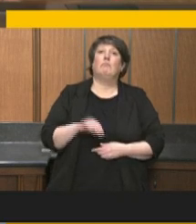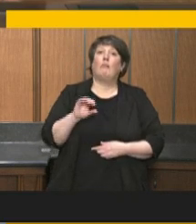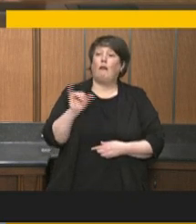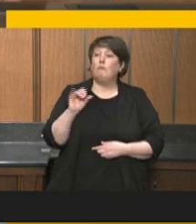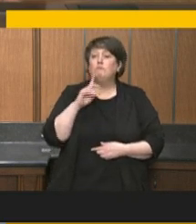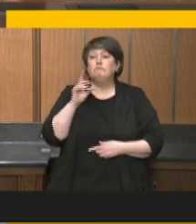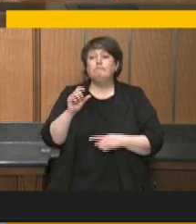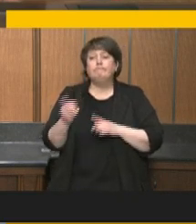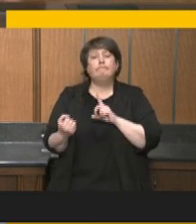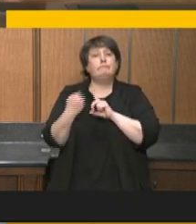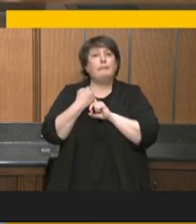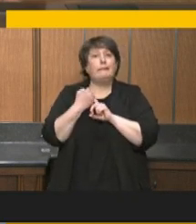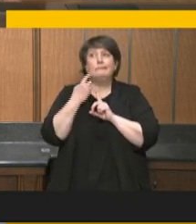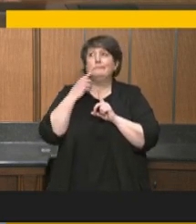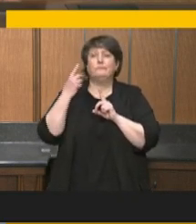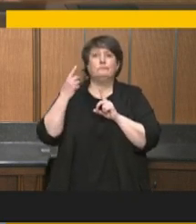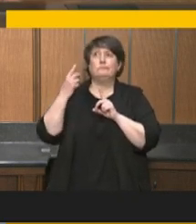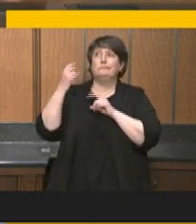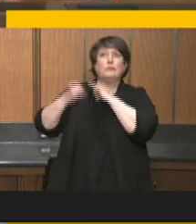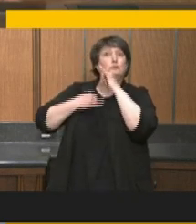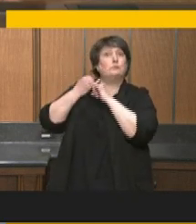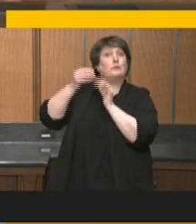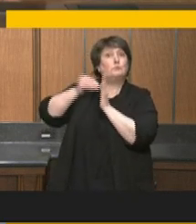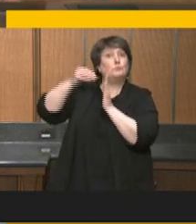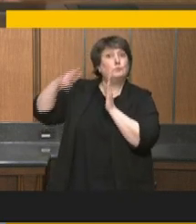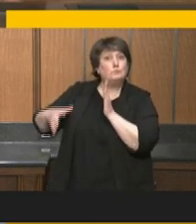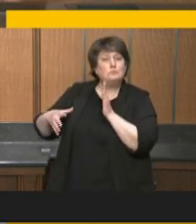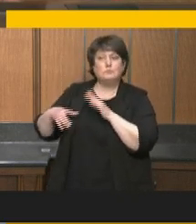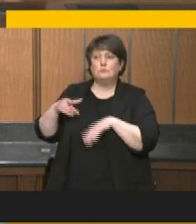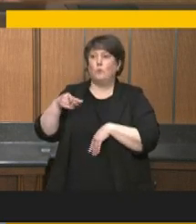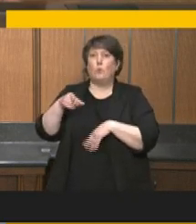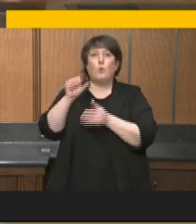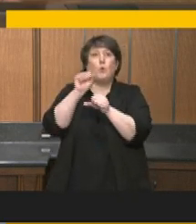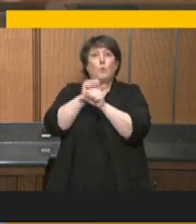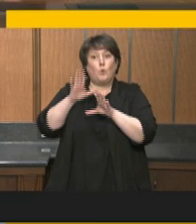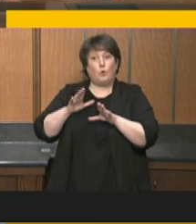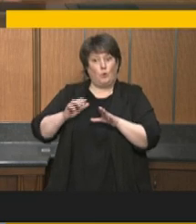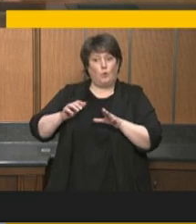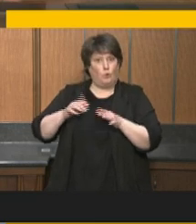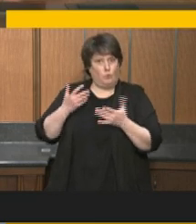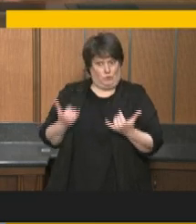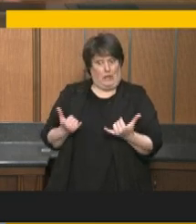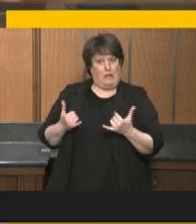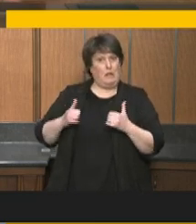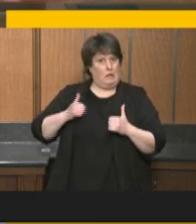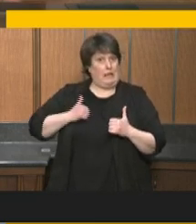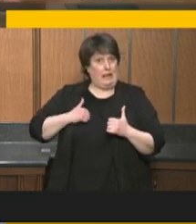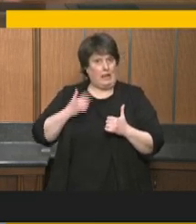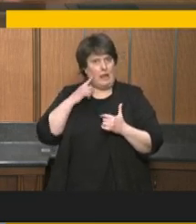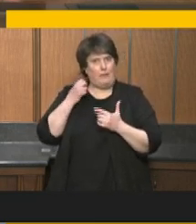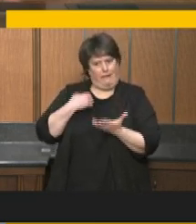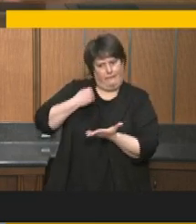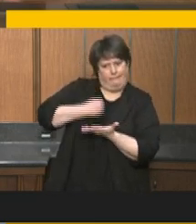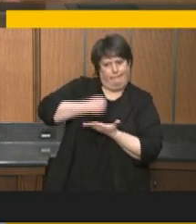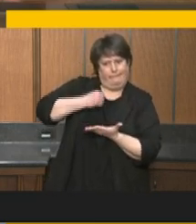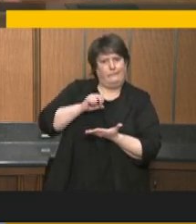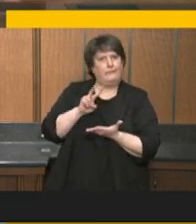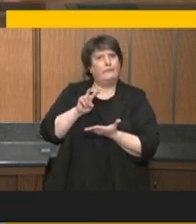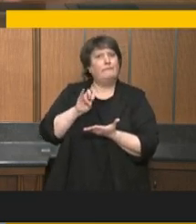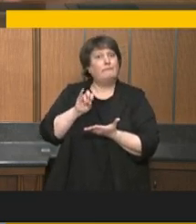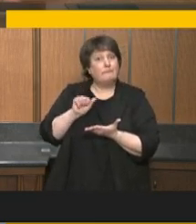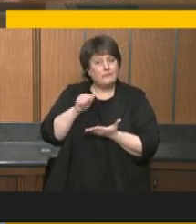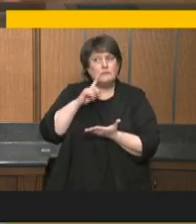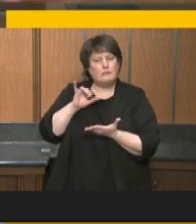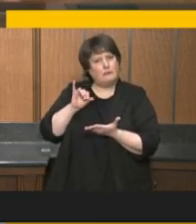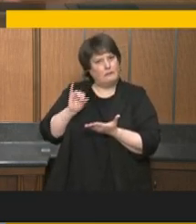example, international students, workers with visas, temporary foreign workers, their work is important to maintaining